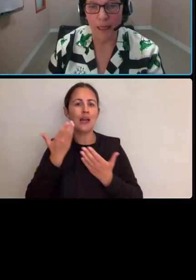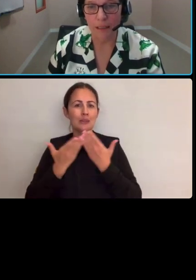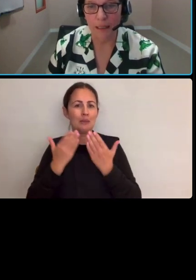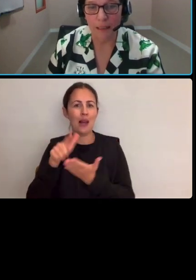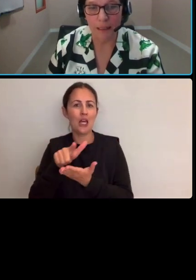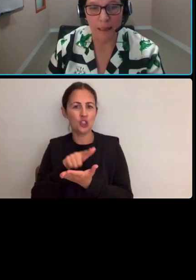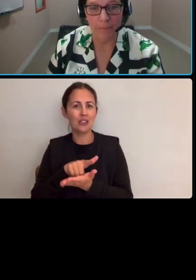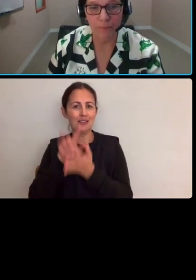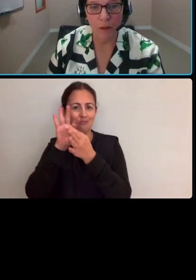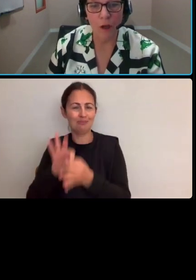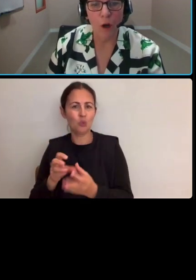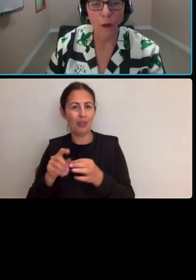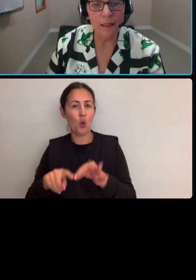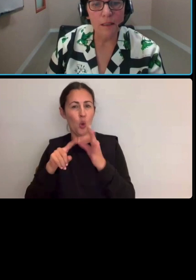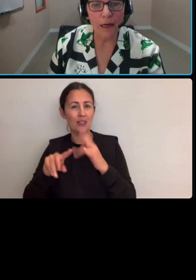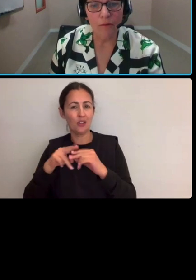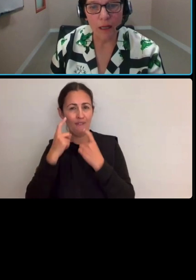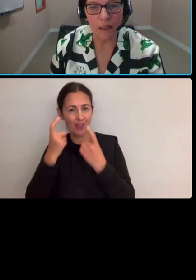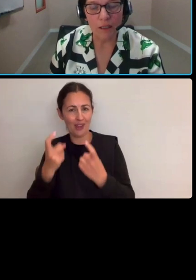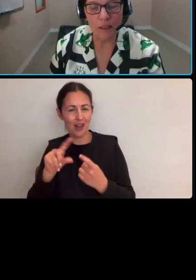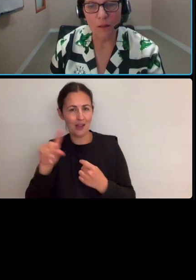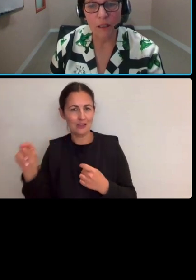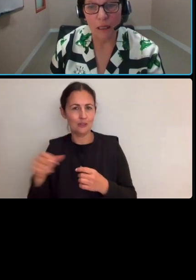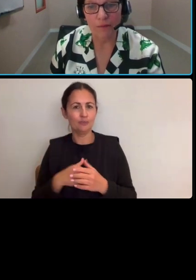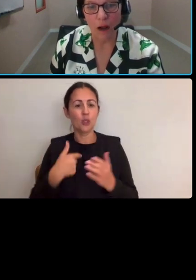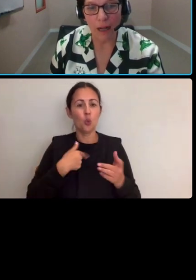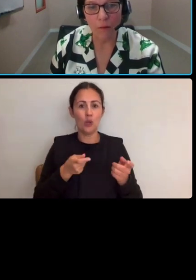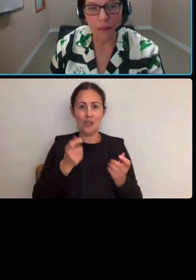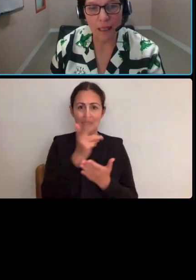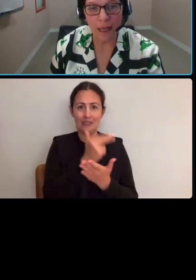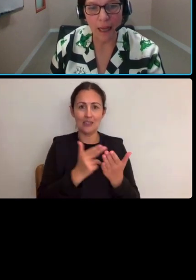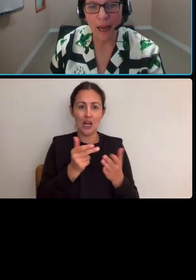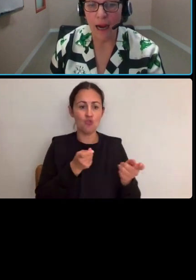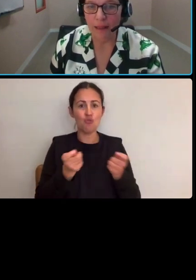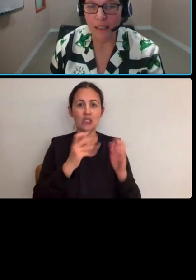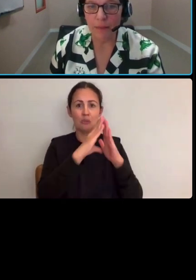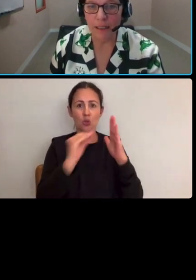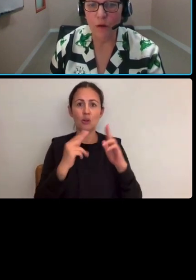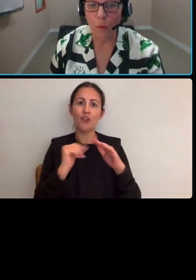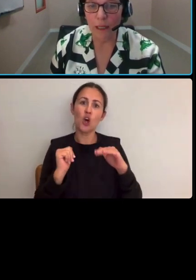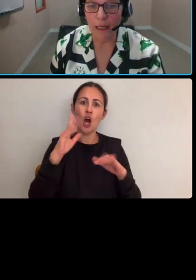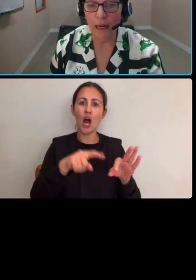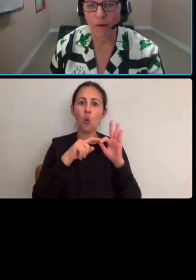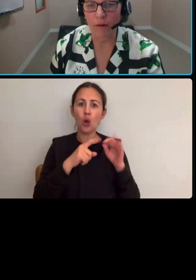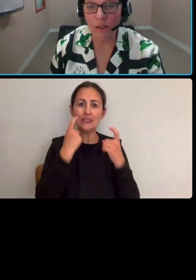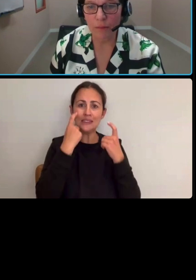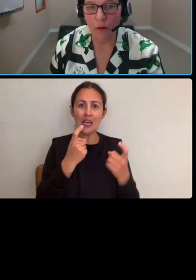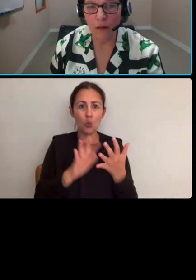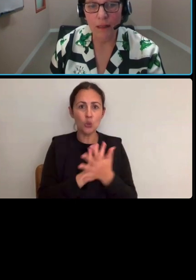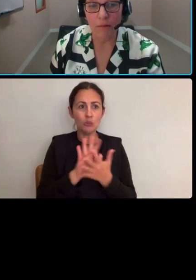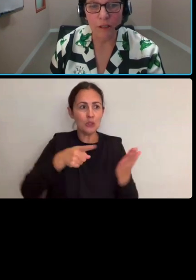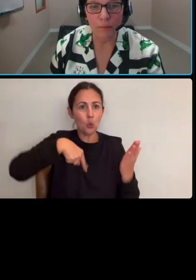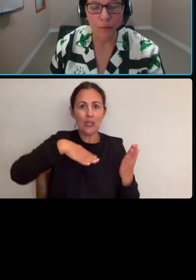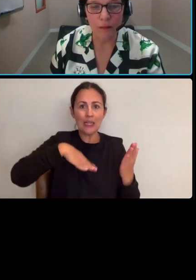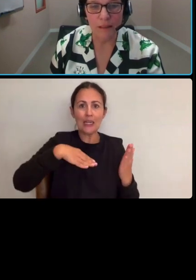her presentation a little later. We're designing the regulatory model to deliver high quality care, and this means we need a regulatory